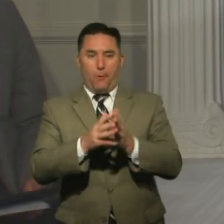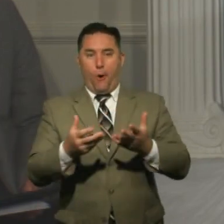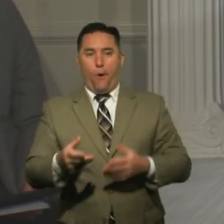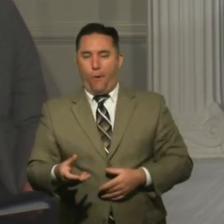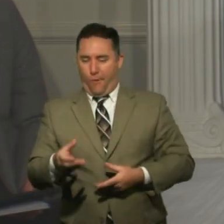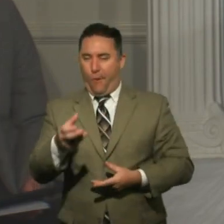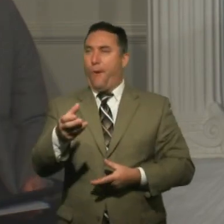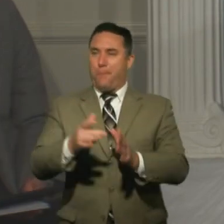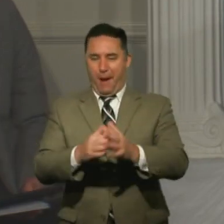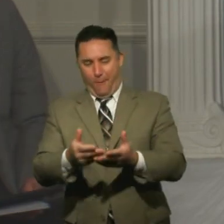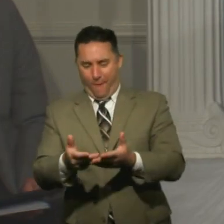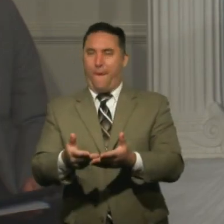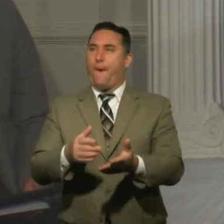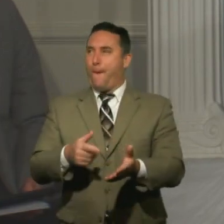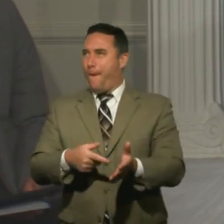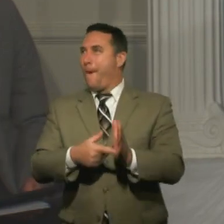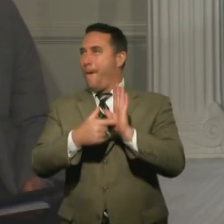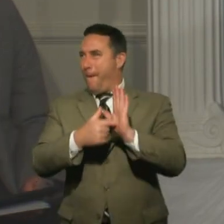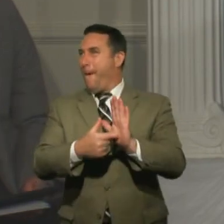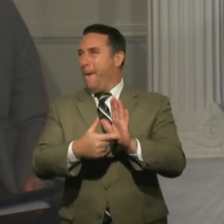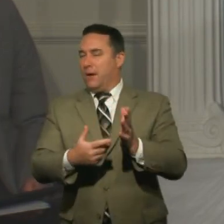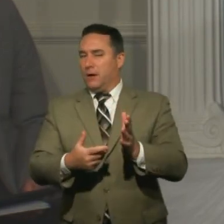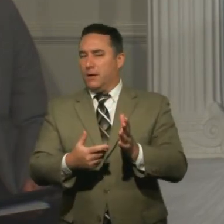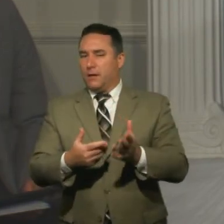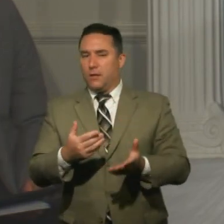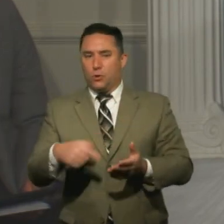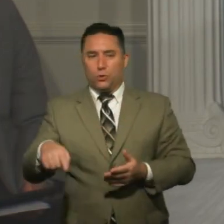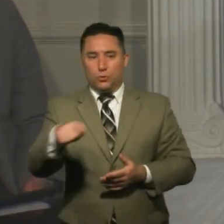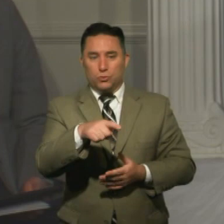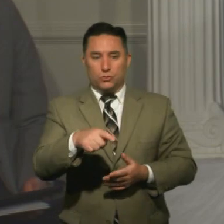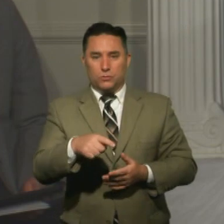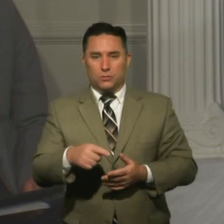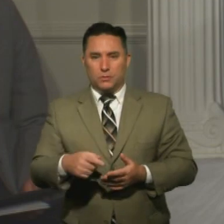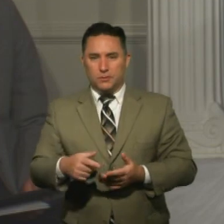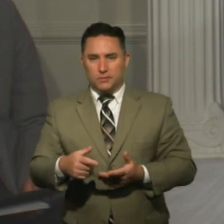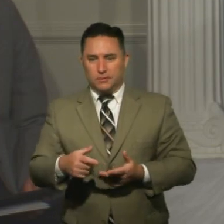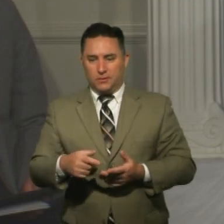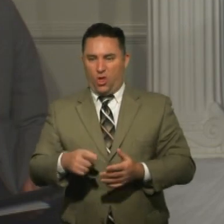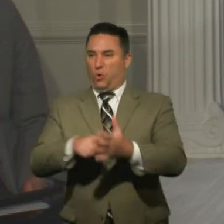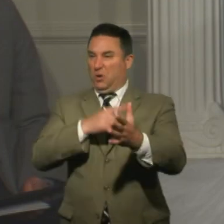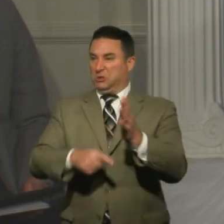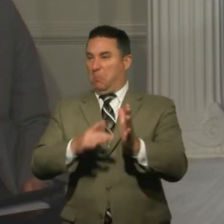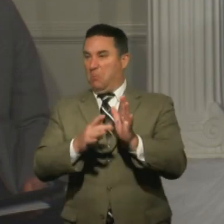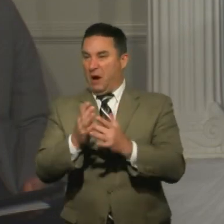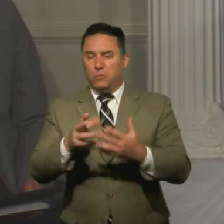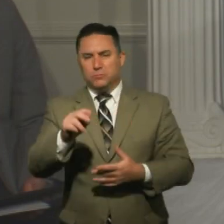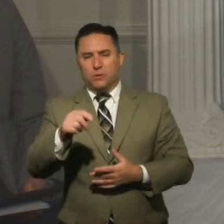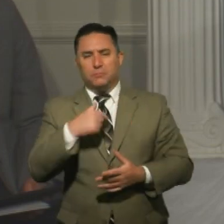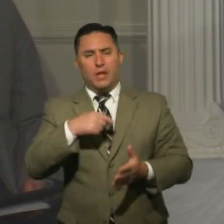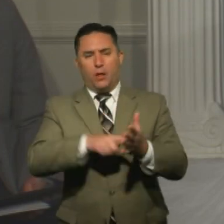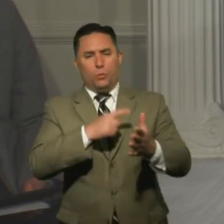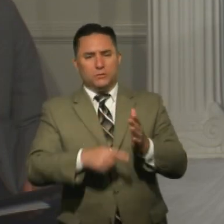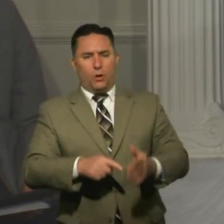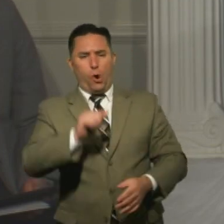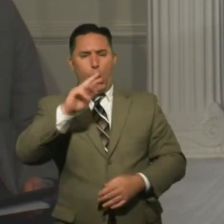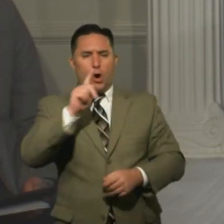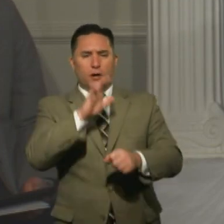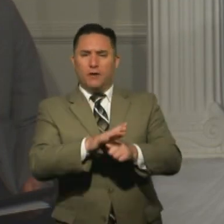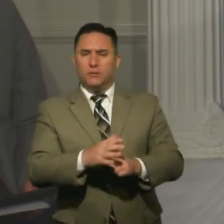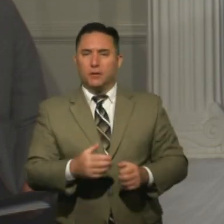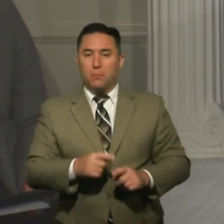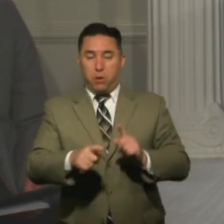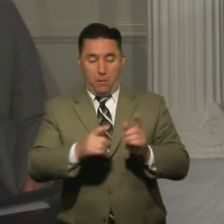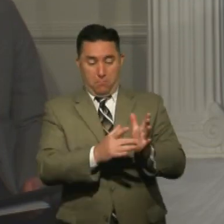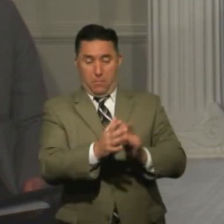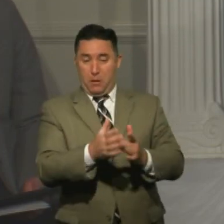and say, hey, I have the Bible. Some of you are probably getting frustrated. Are you knocking the Bible? No, just like I'm not knocking the Ark of the Covenant. But